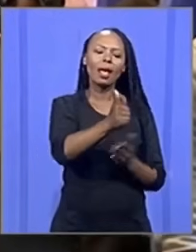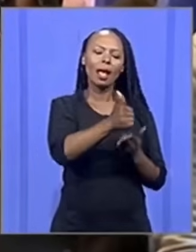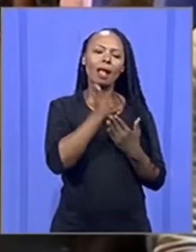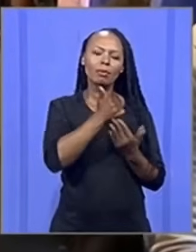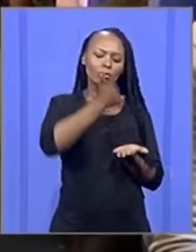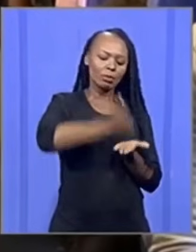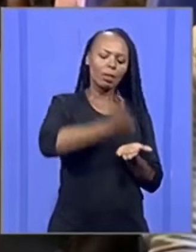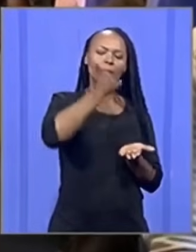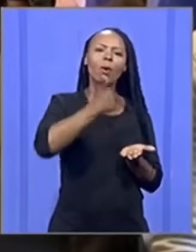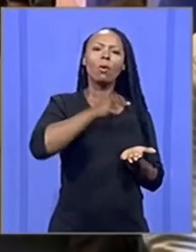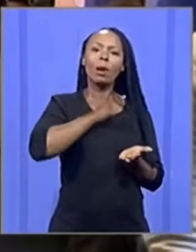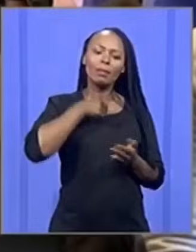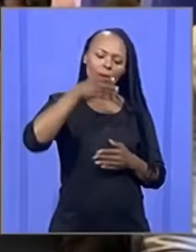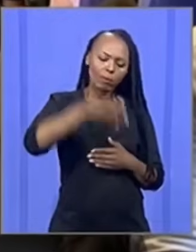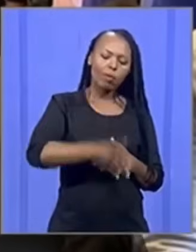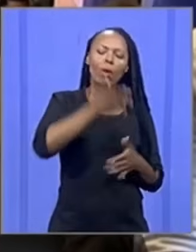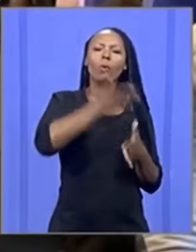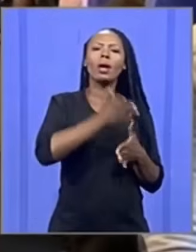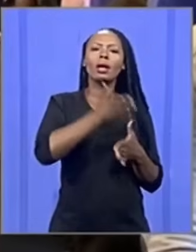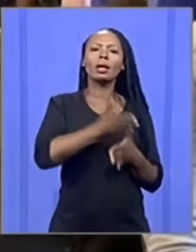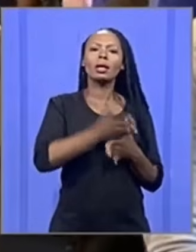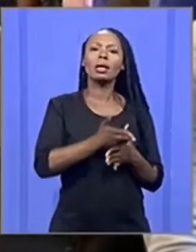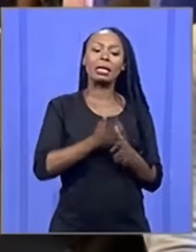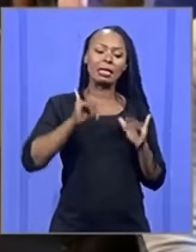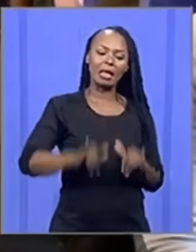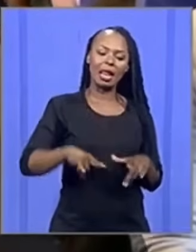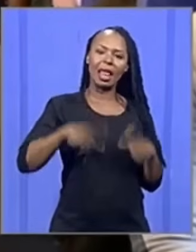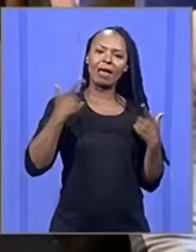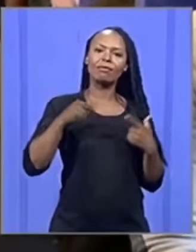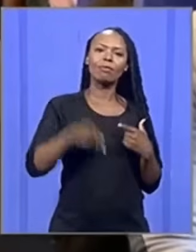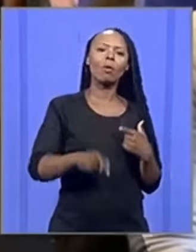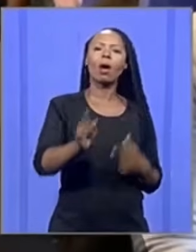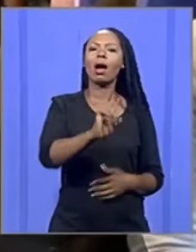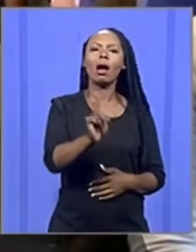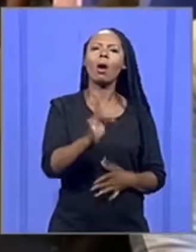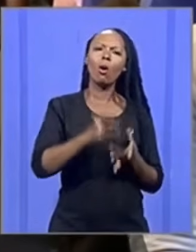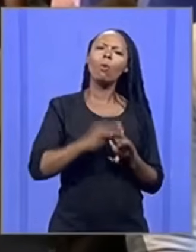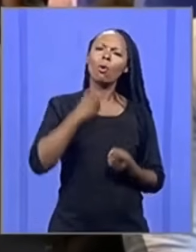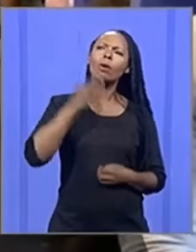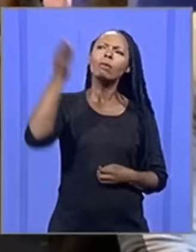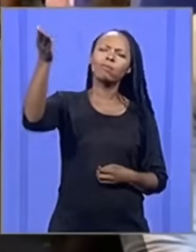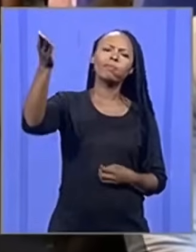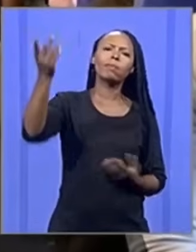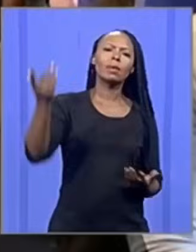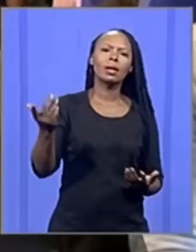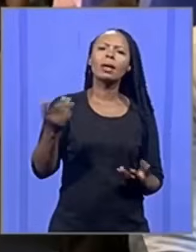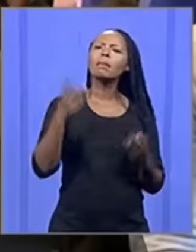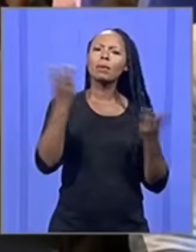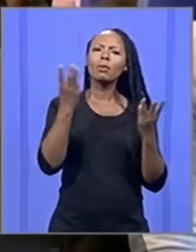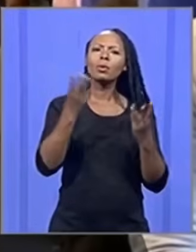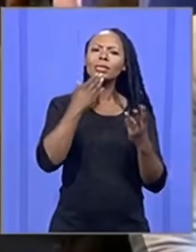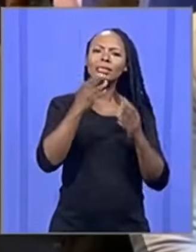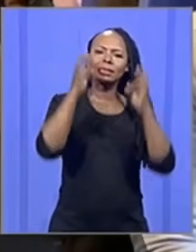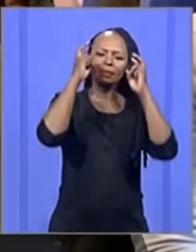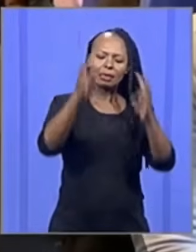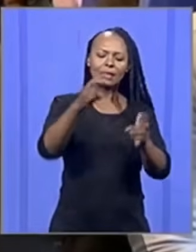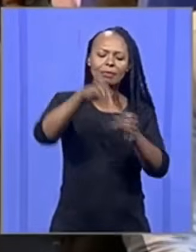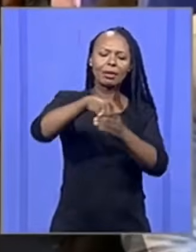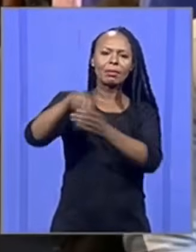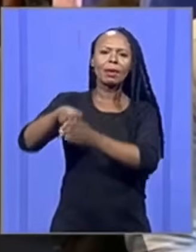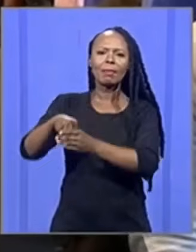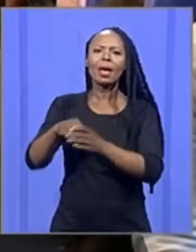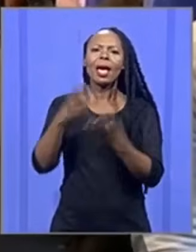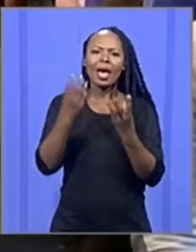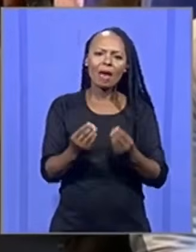because we are here to work, not to stay here for life. We have homes. Everybody sitting in this bus to Bulawayo have their